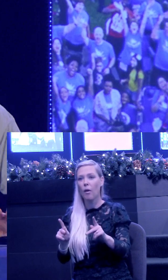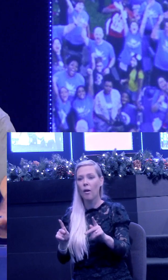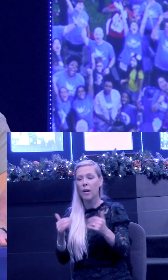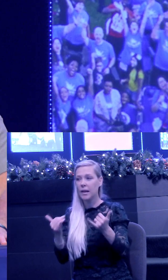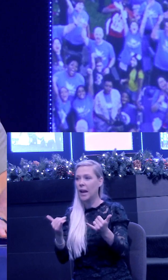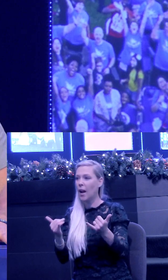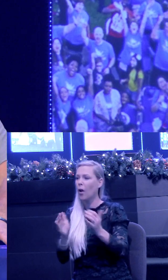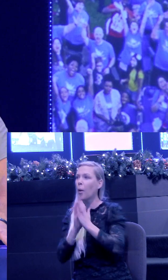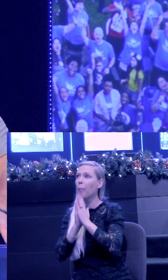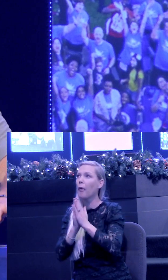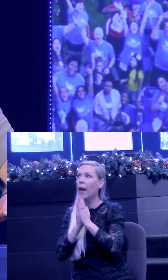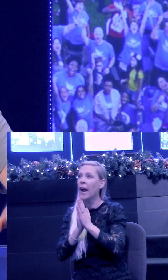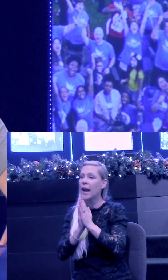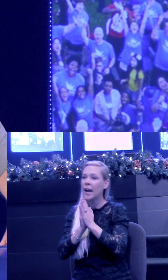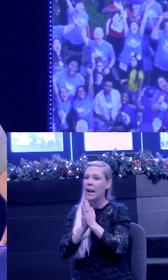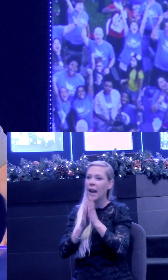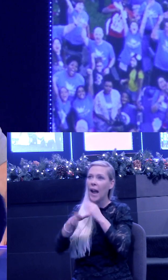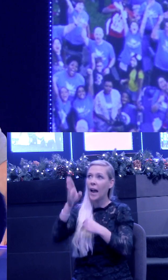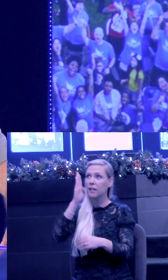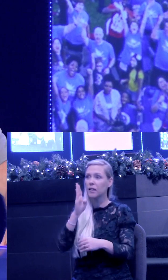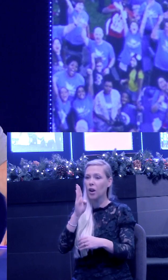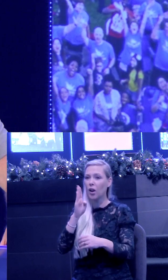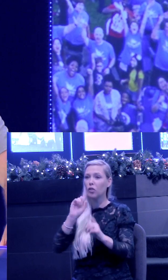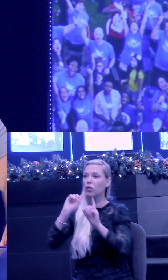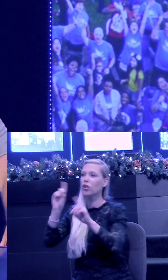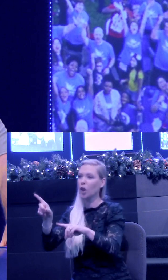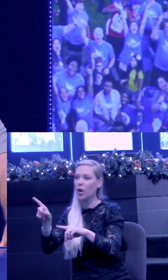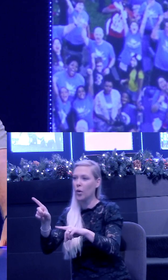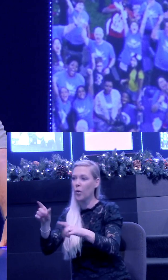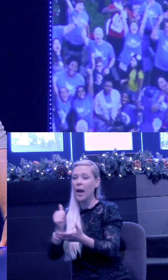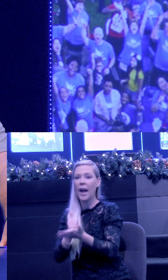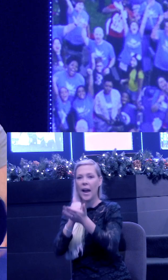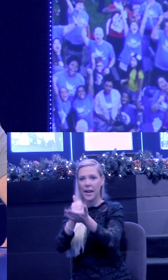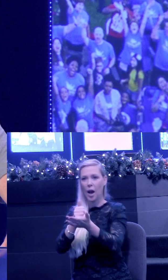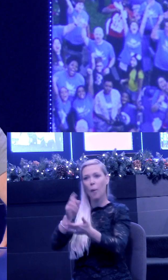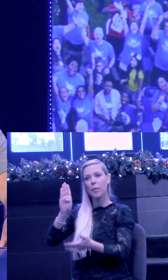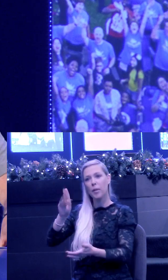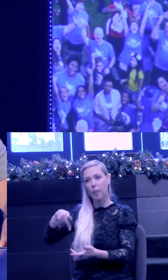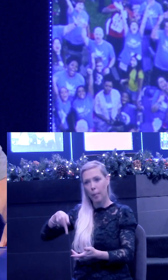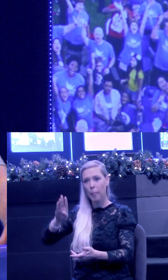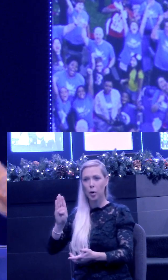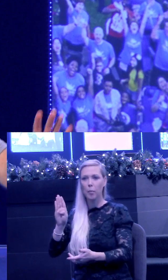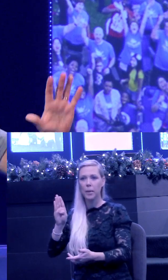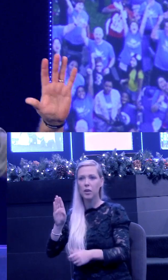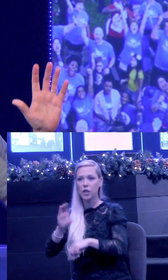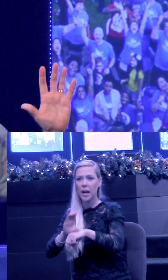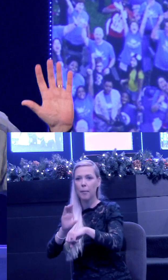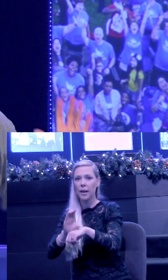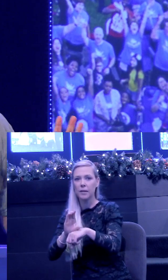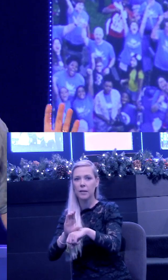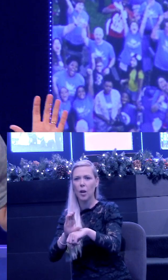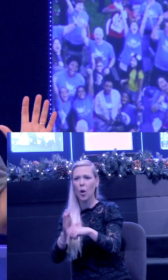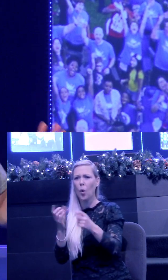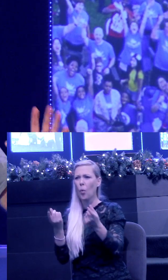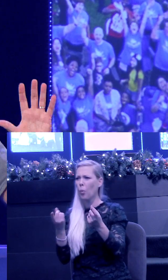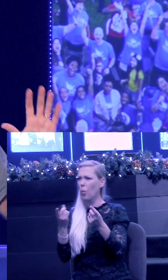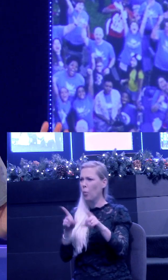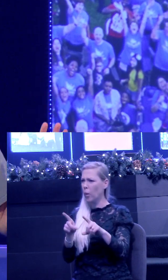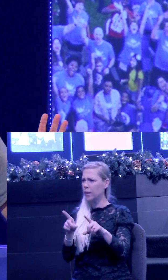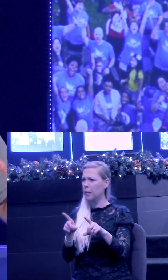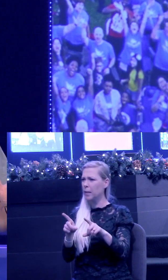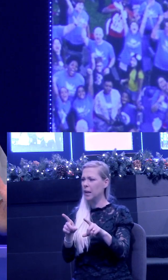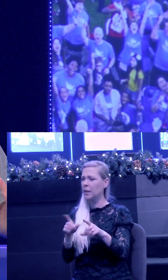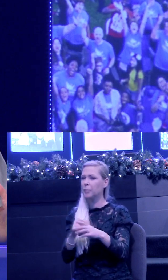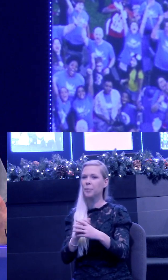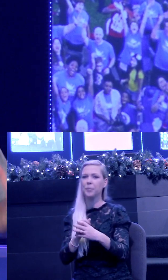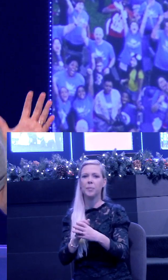is calling you to be a part of the launch team for the Pompano Beach campus. What does that mean? That you make a commitment that you're going to be a part of the